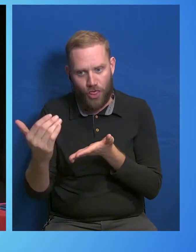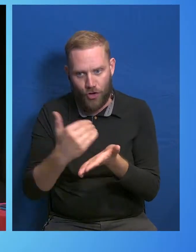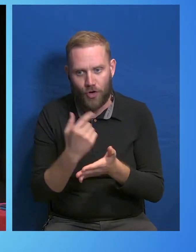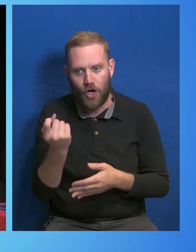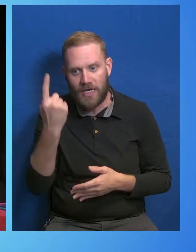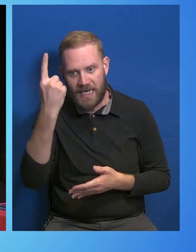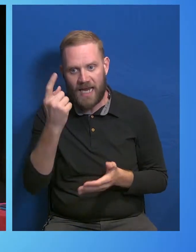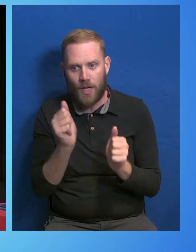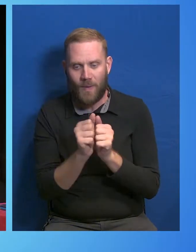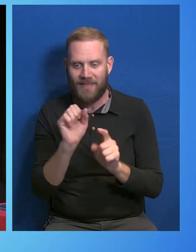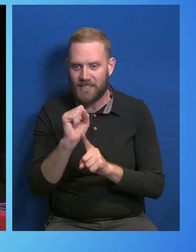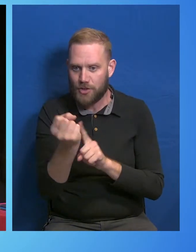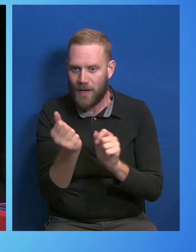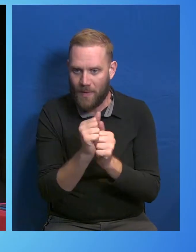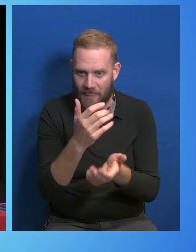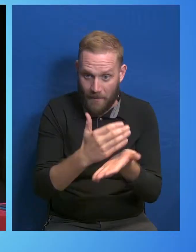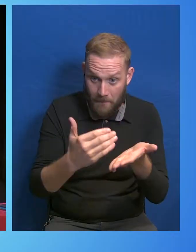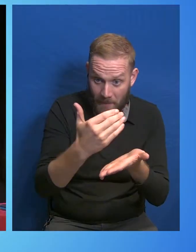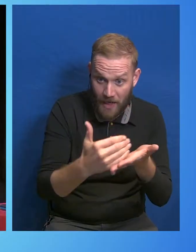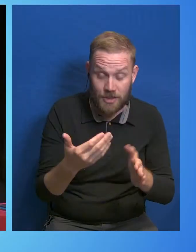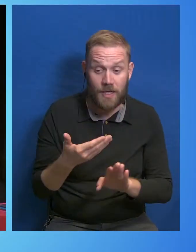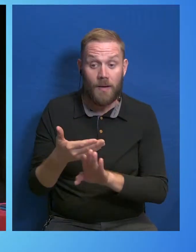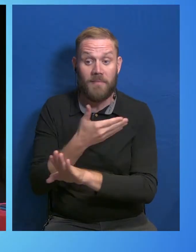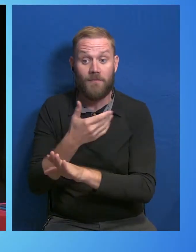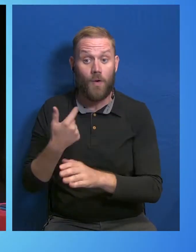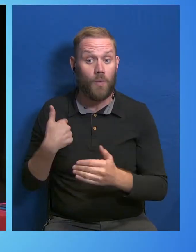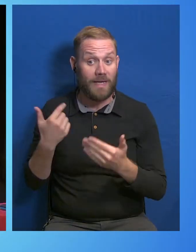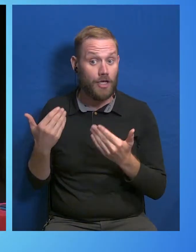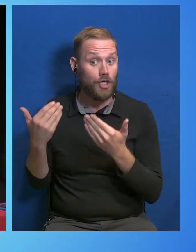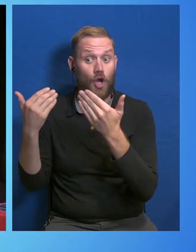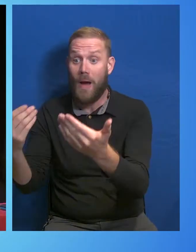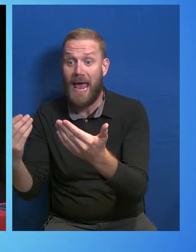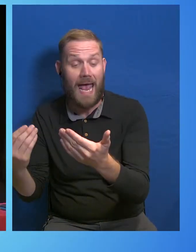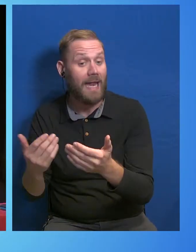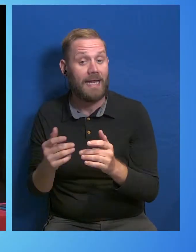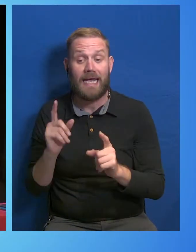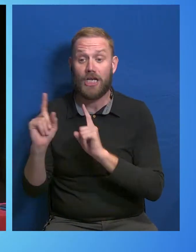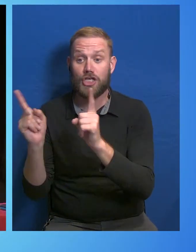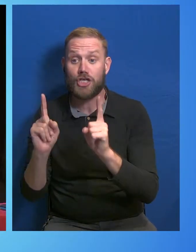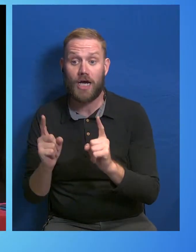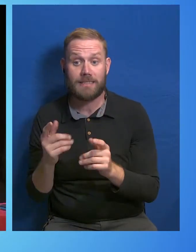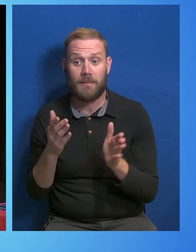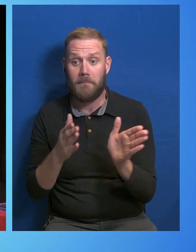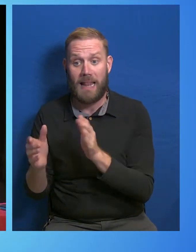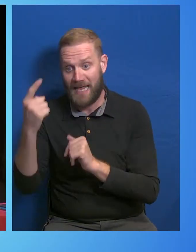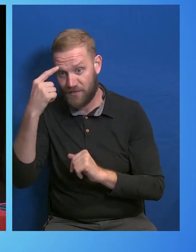budget first before we start talking about our plans for the future.